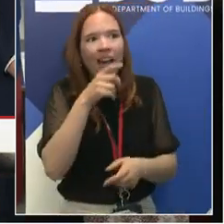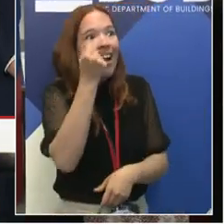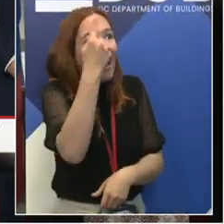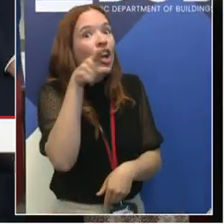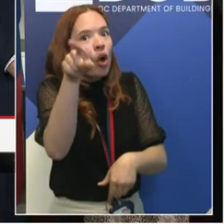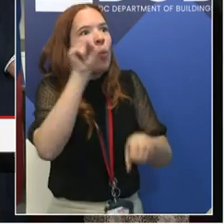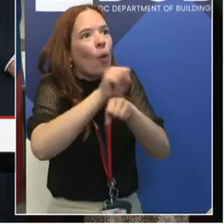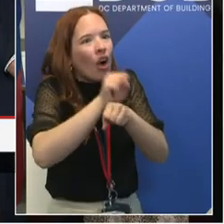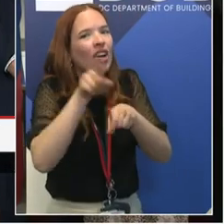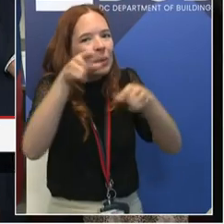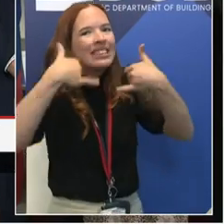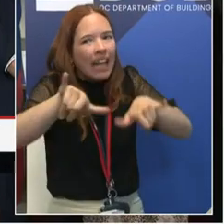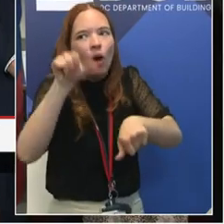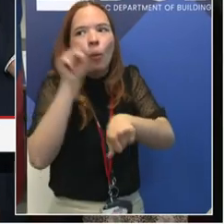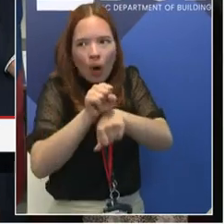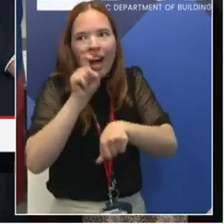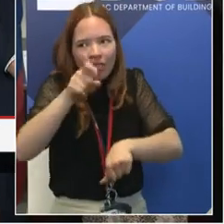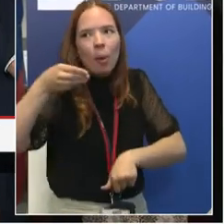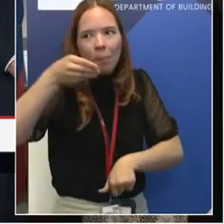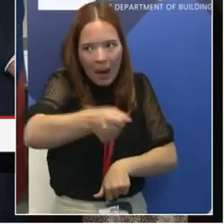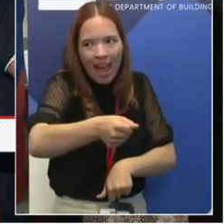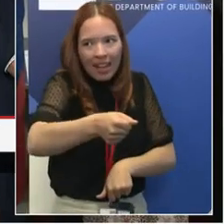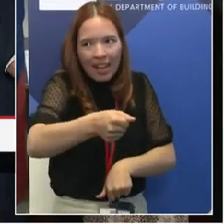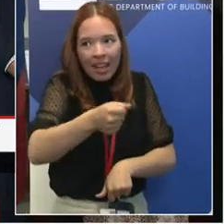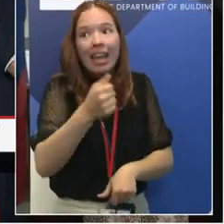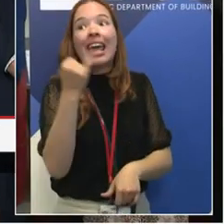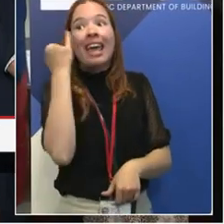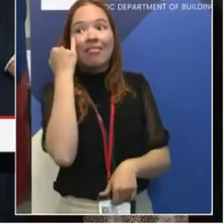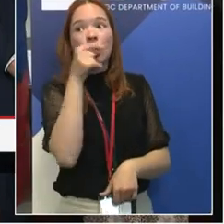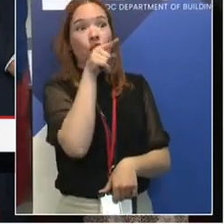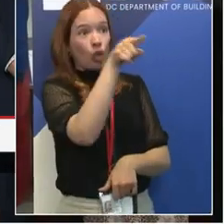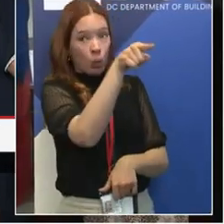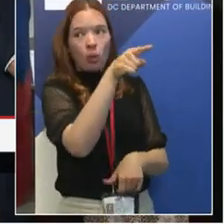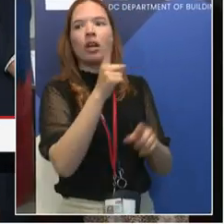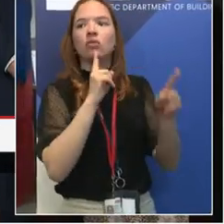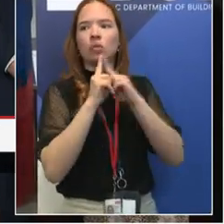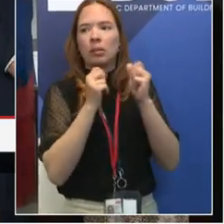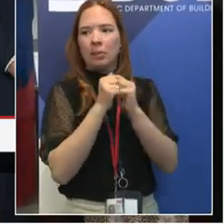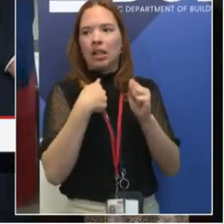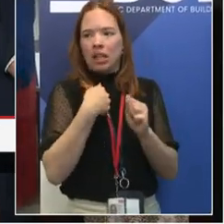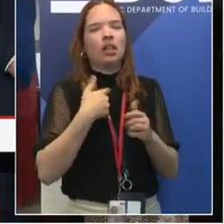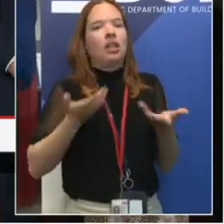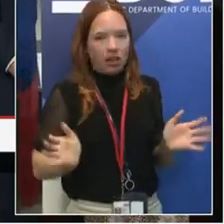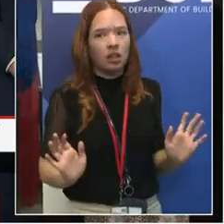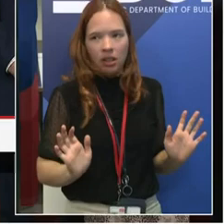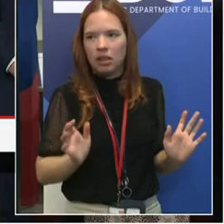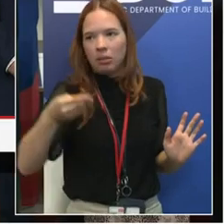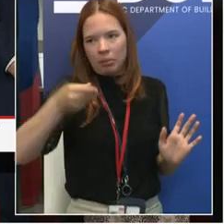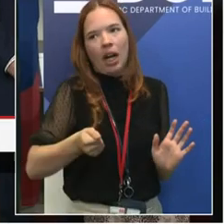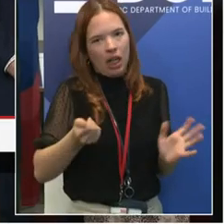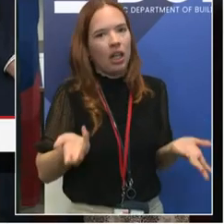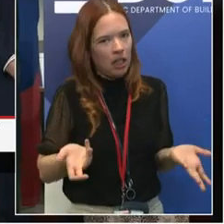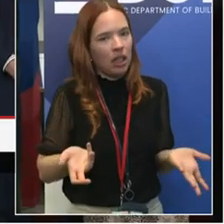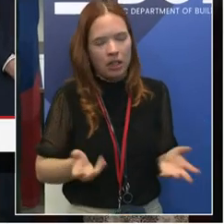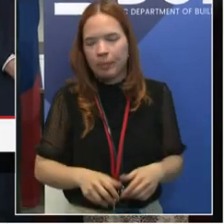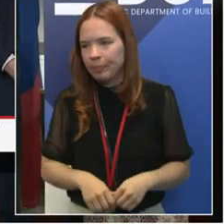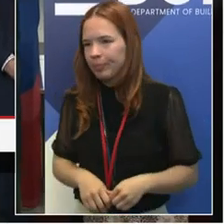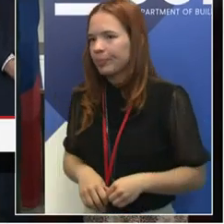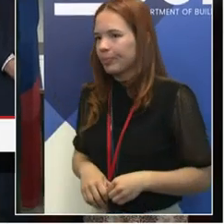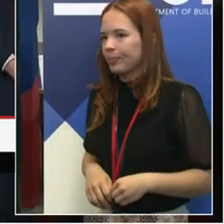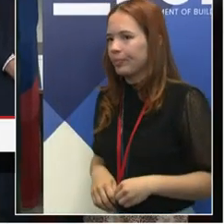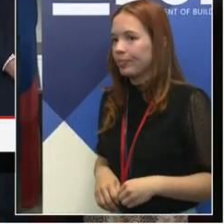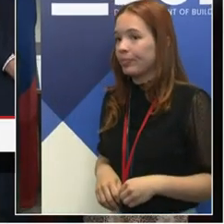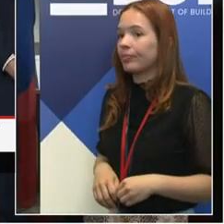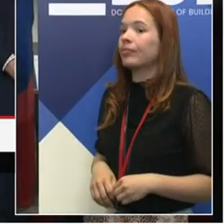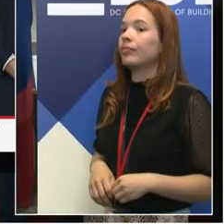Mine's off topic. Sure. This was one of those other weekends where we had a number of shootings. I guess a child as young as 11 years old in